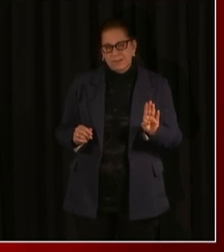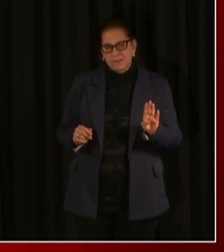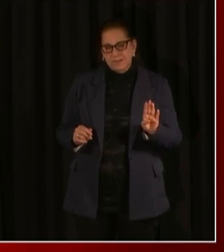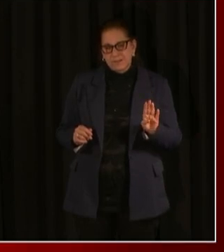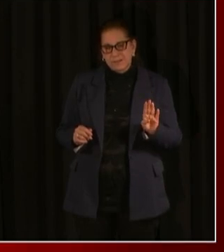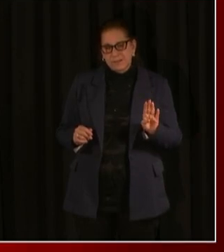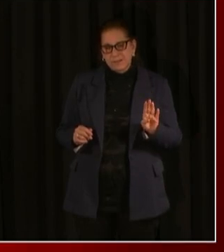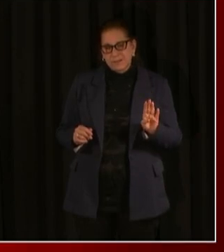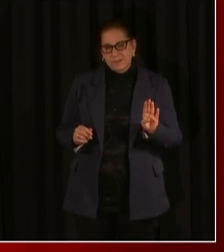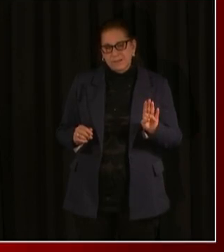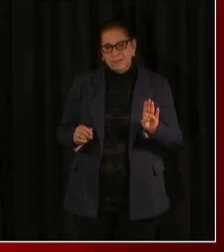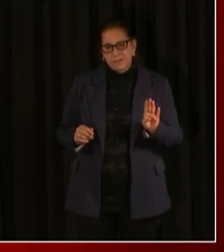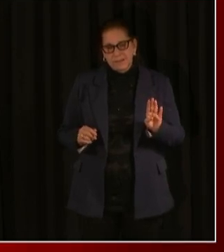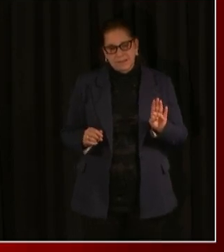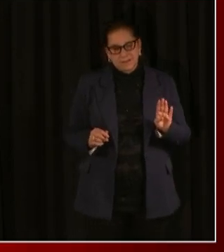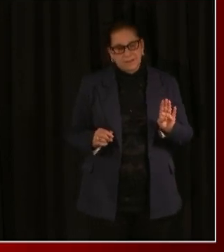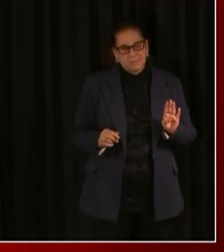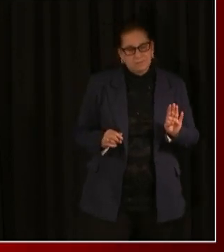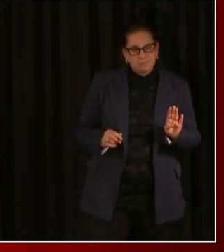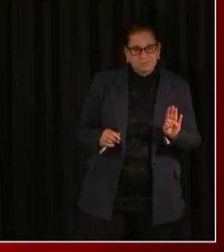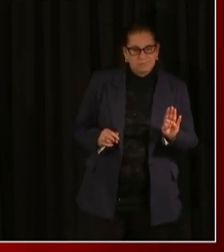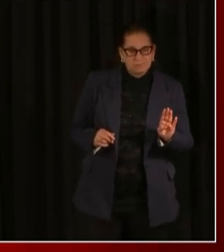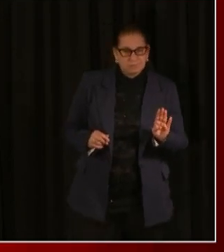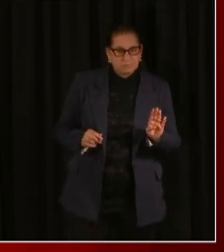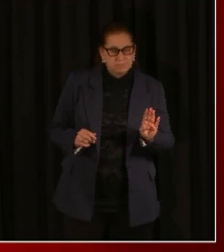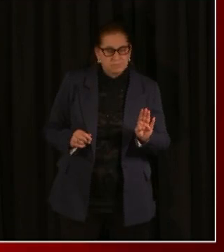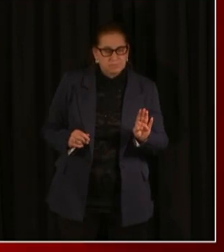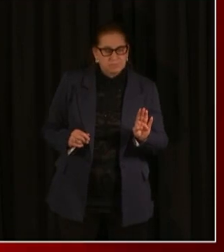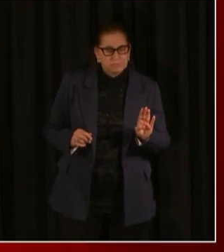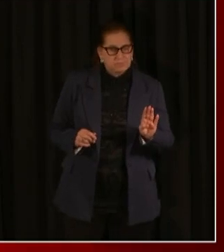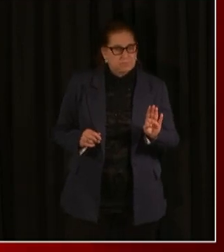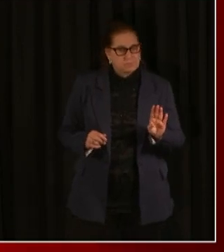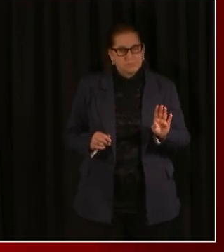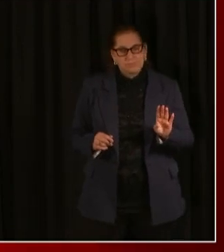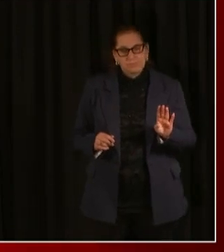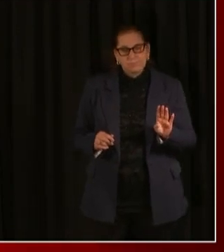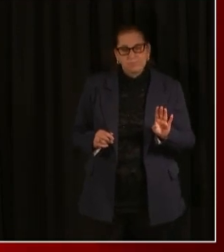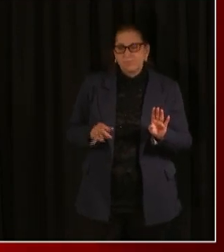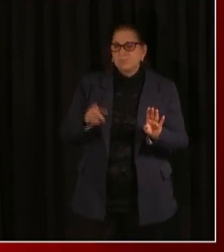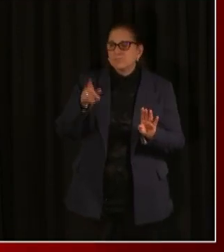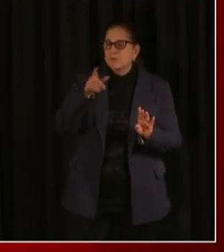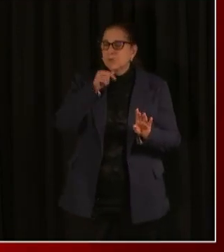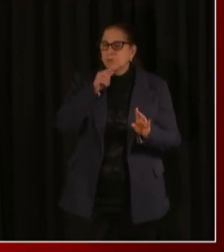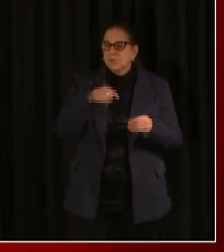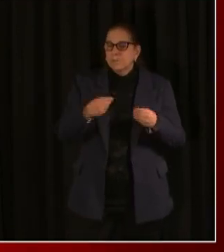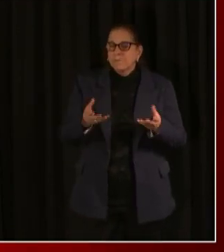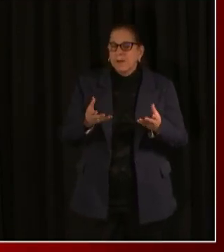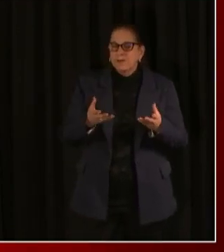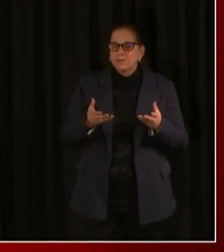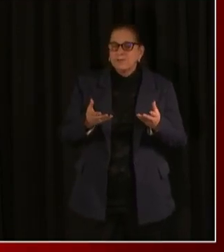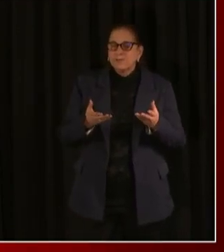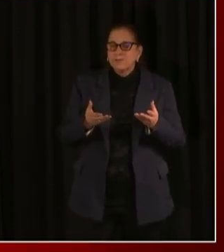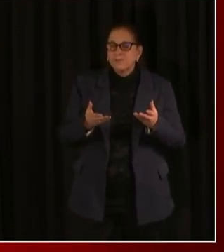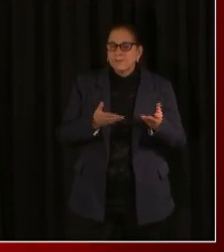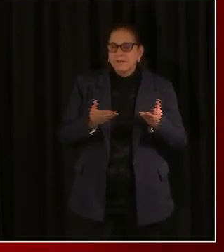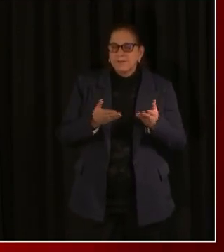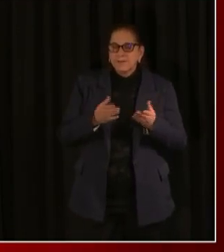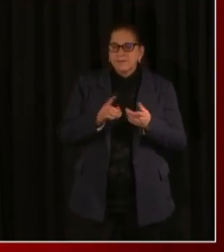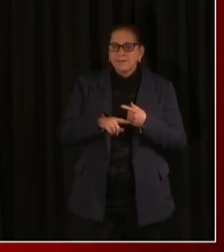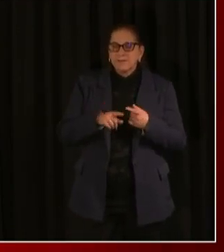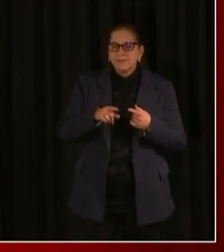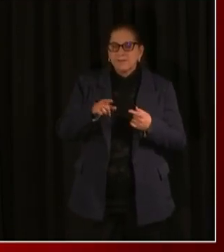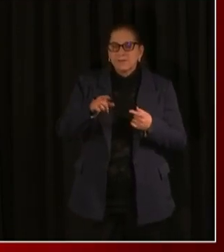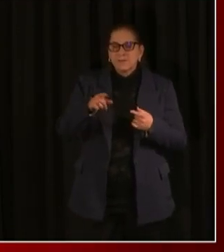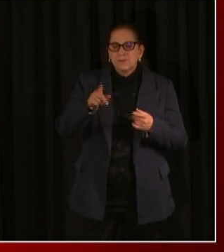non-healthcare personnel supporting operations of COVID-19 clinics, vaccine clinics, and now in phase 1B,